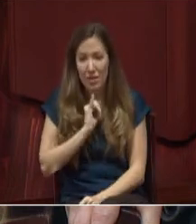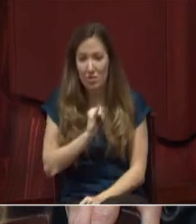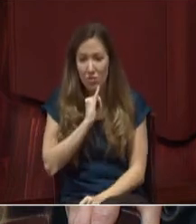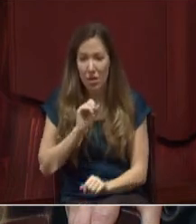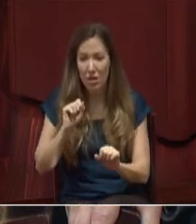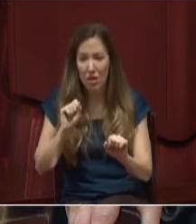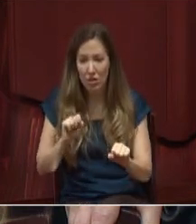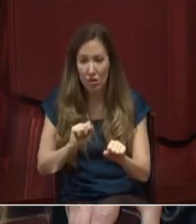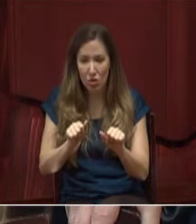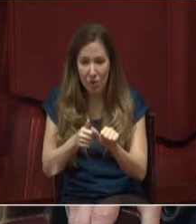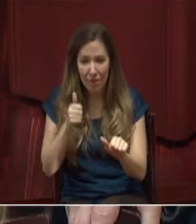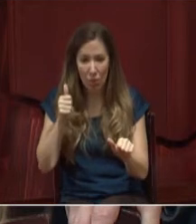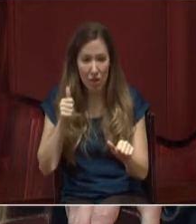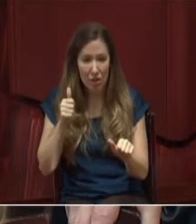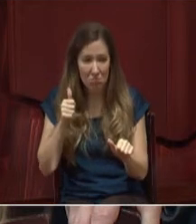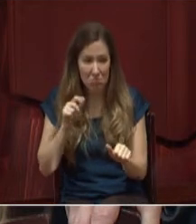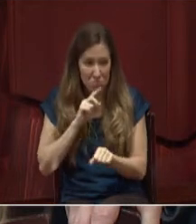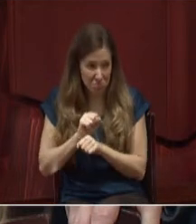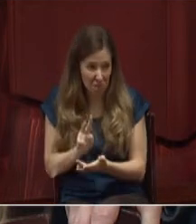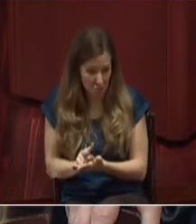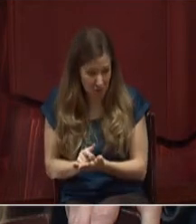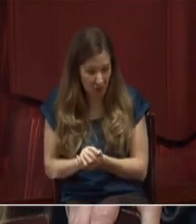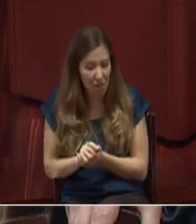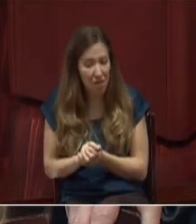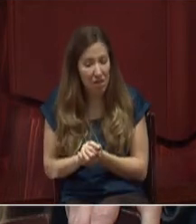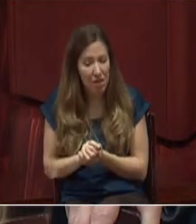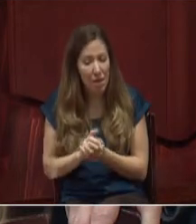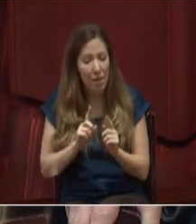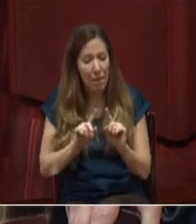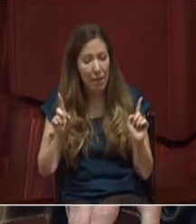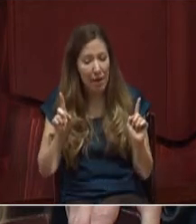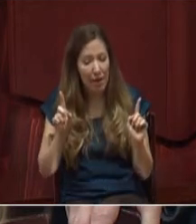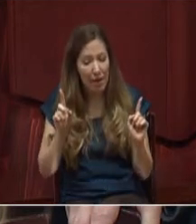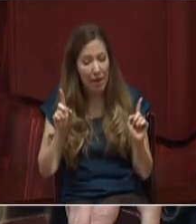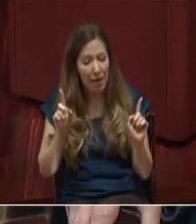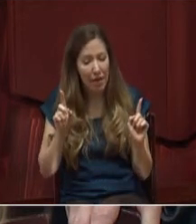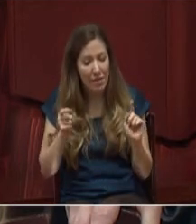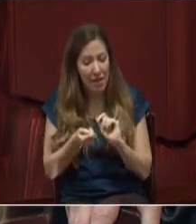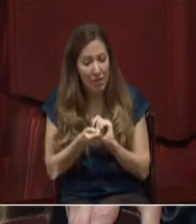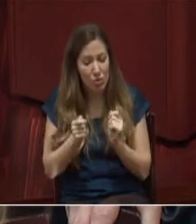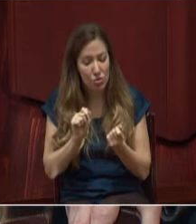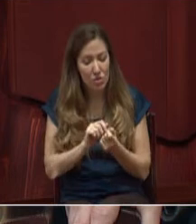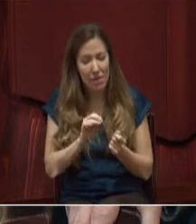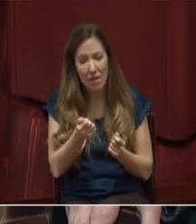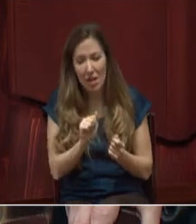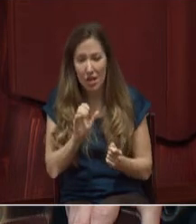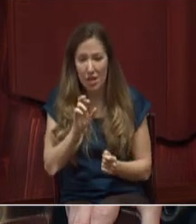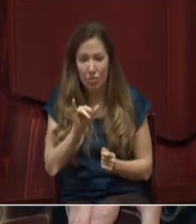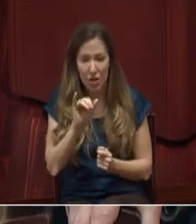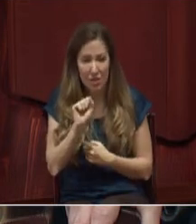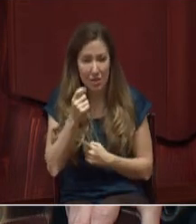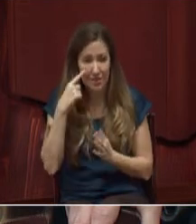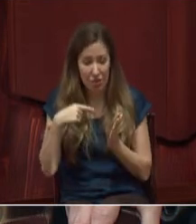avoid being defeated. But then the evolution of any crisis, in this case